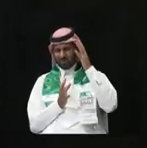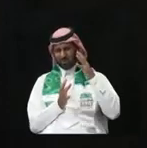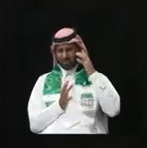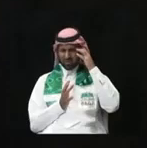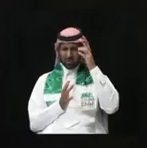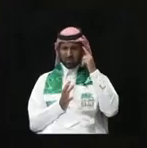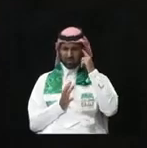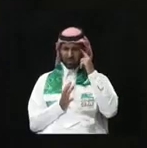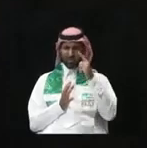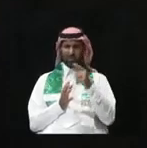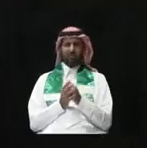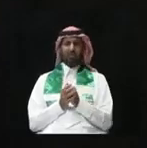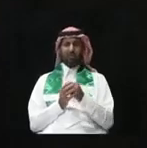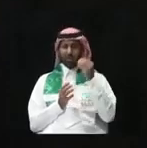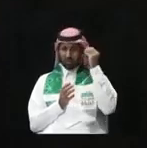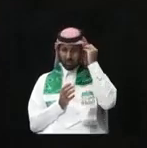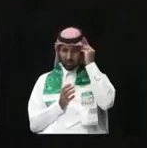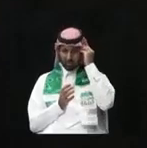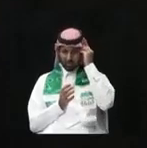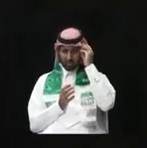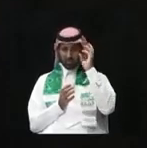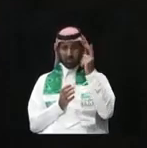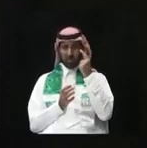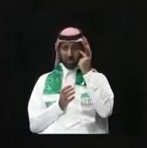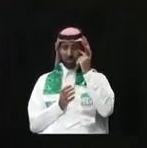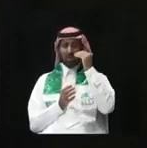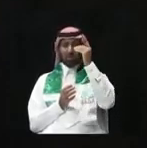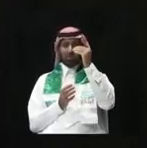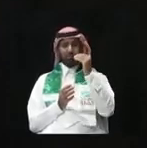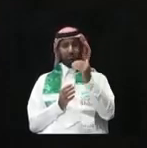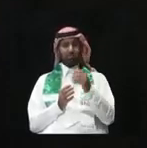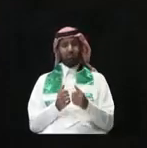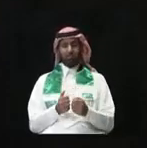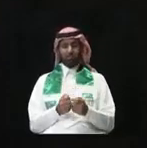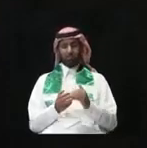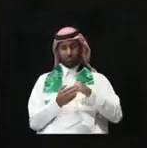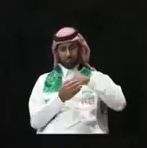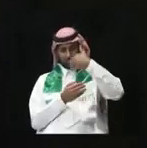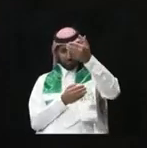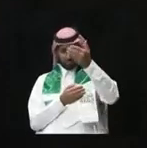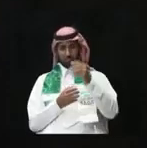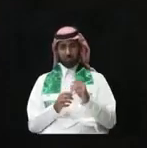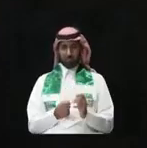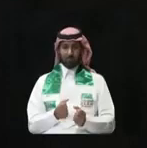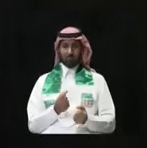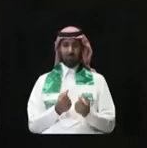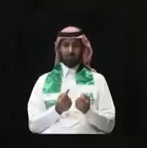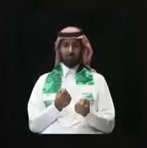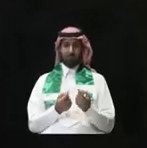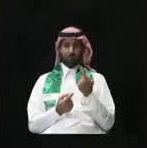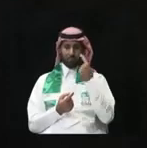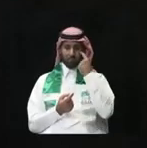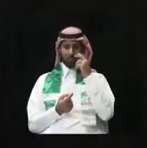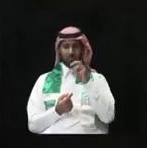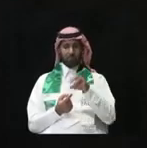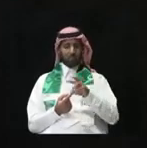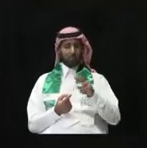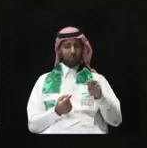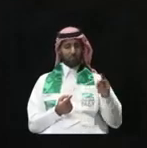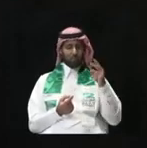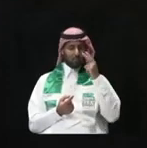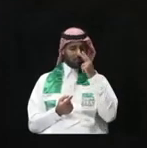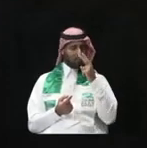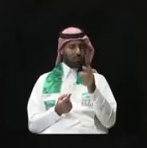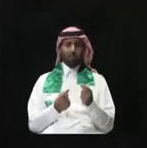education, one of the downsides or disadvantages of online courses, let's say, no chance to